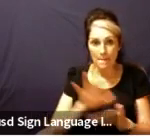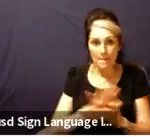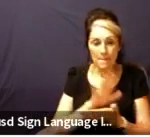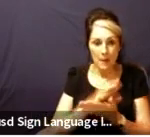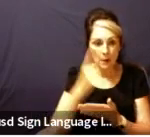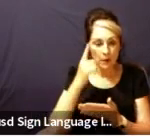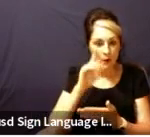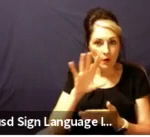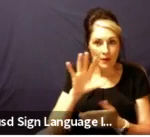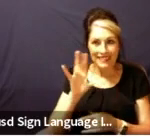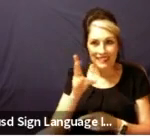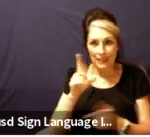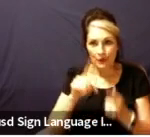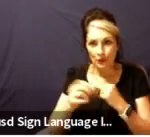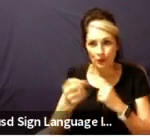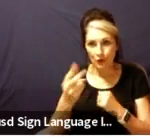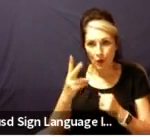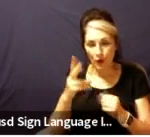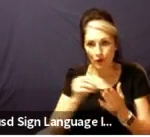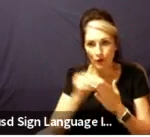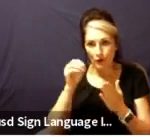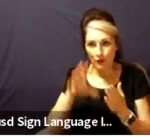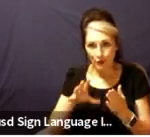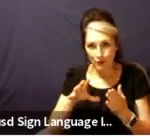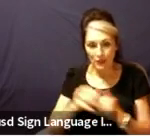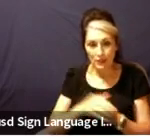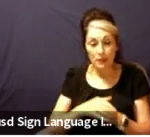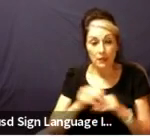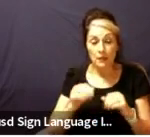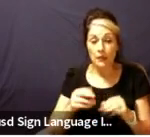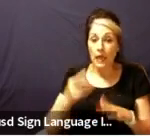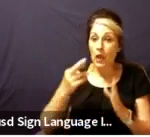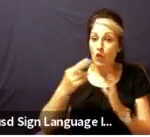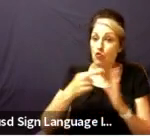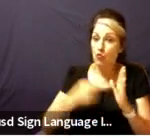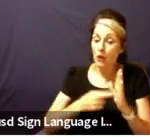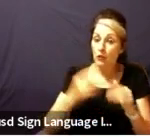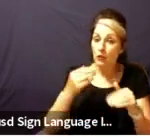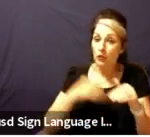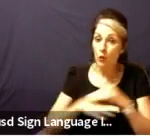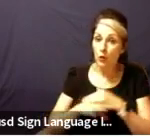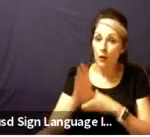our 7th through 12th grade students. You can register by going to